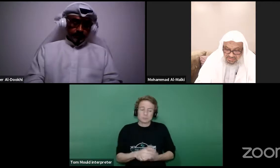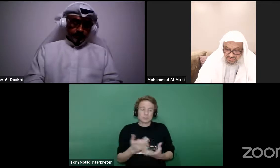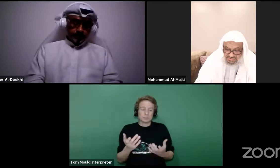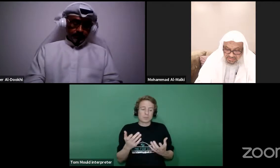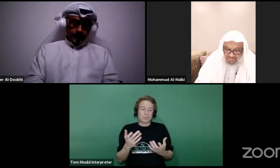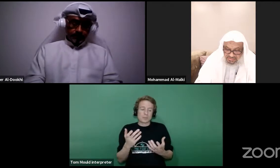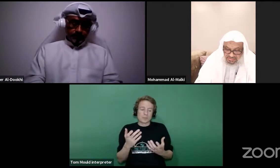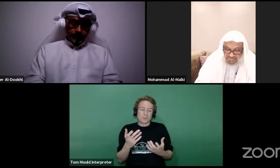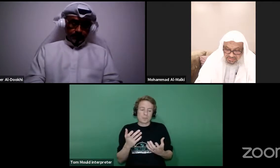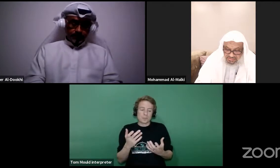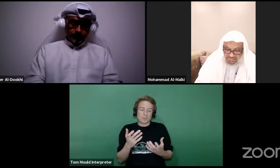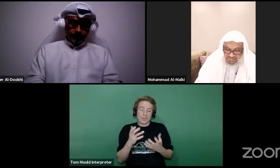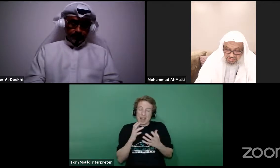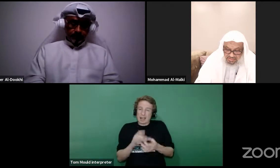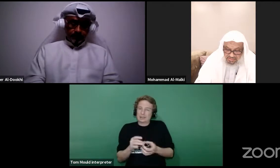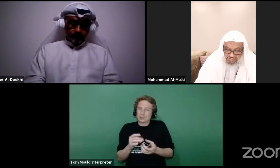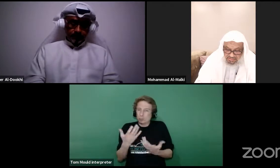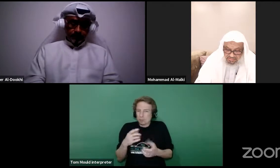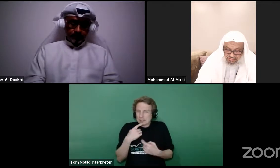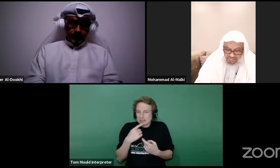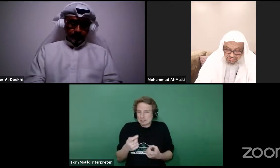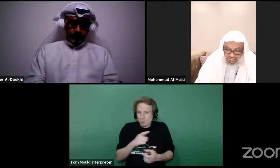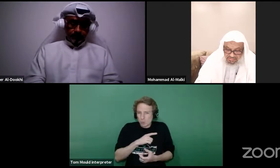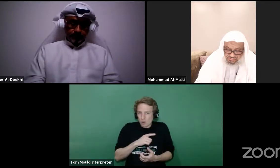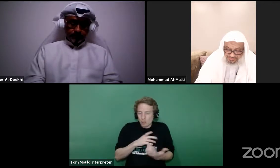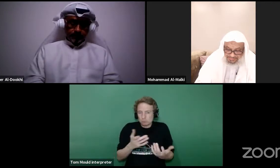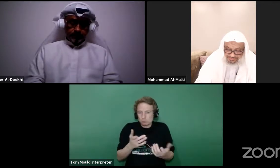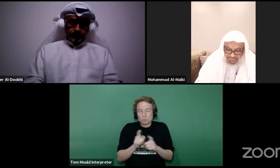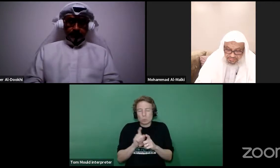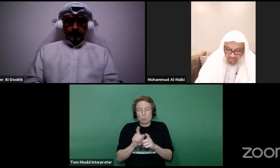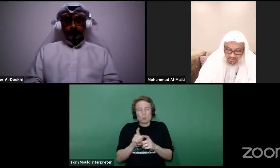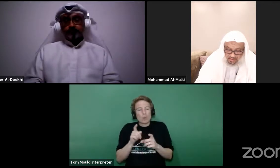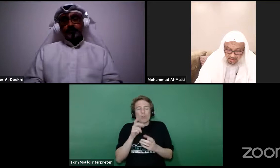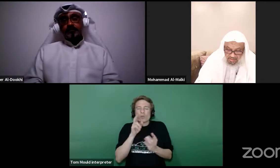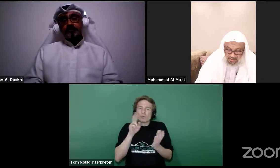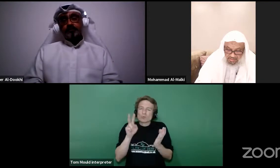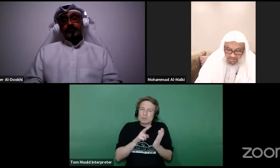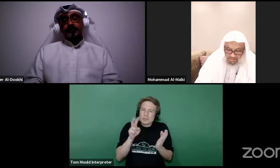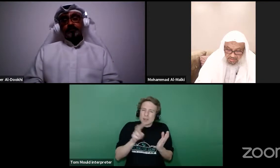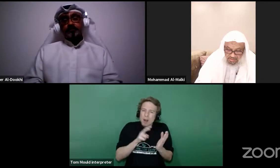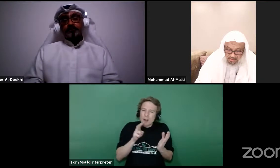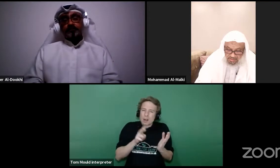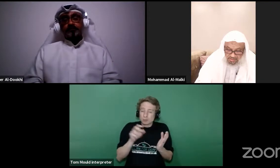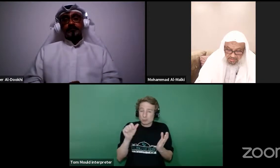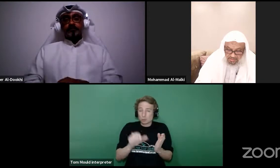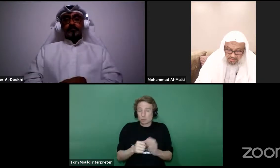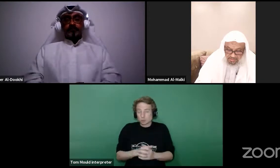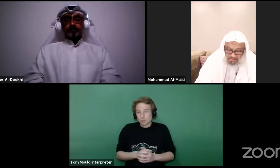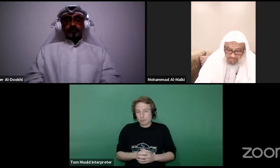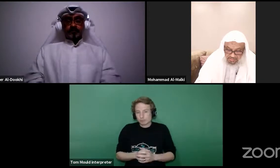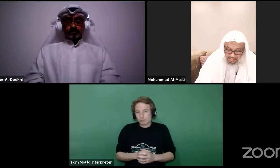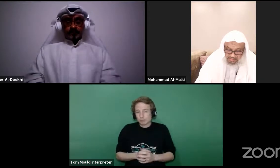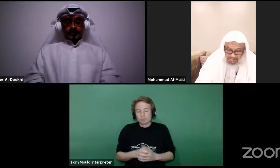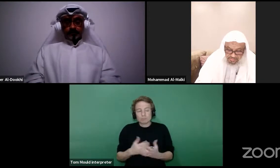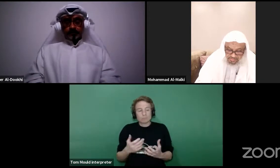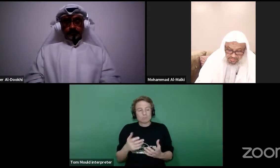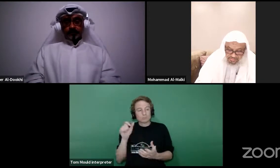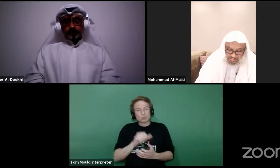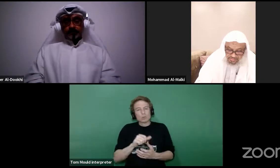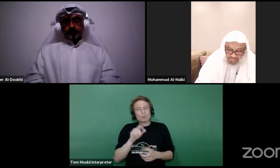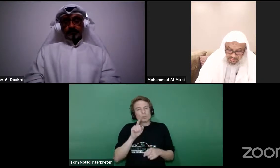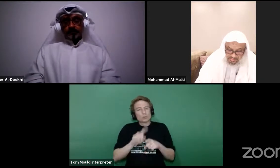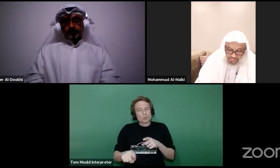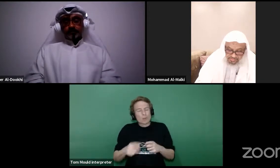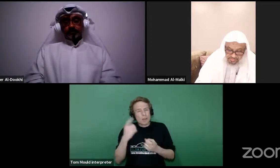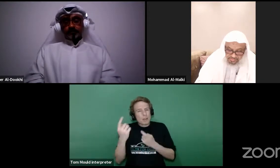also as relates to its recitation. So they should look to its recitation and try and recite it